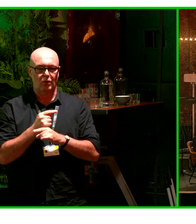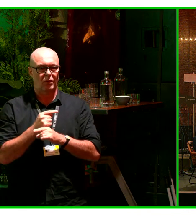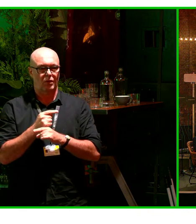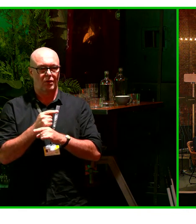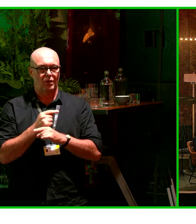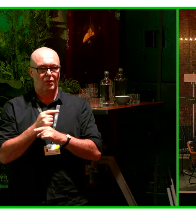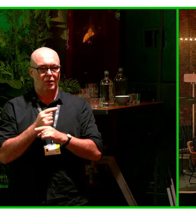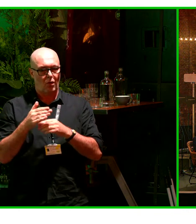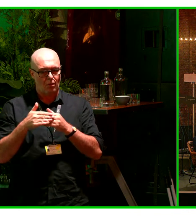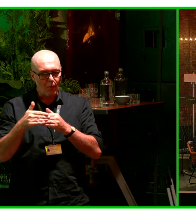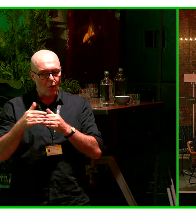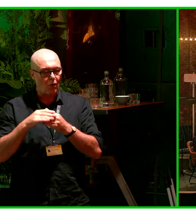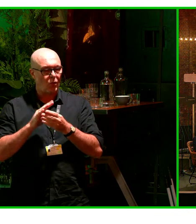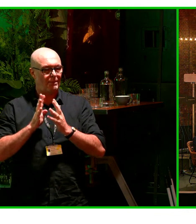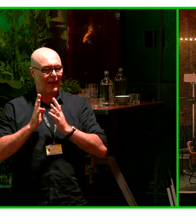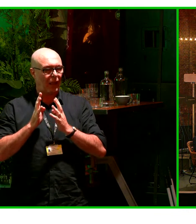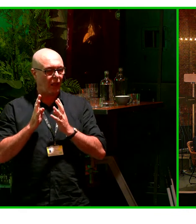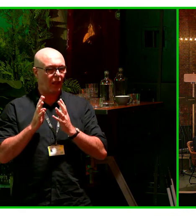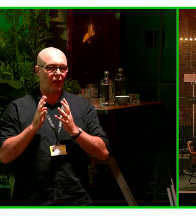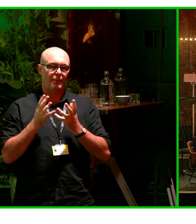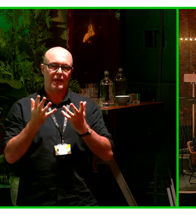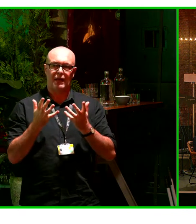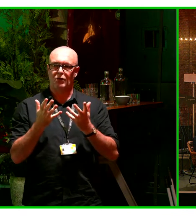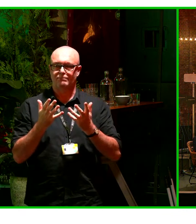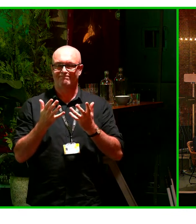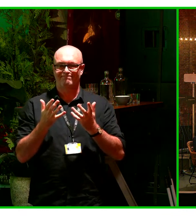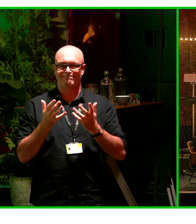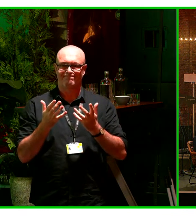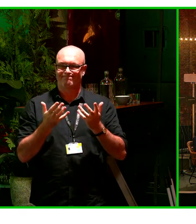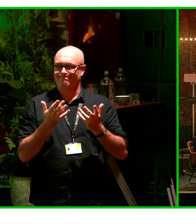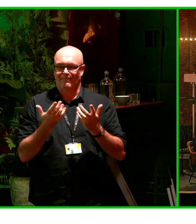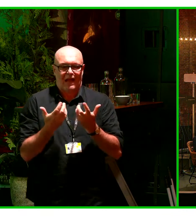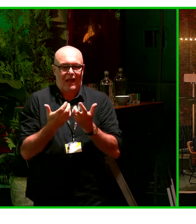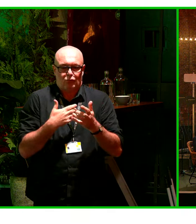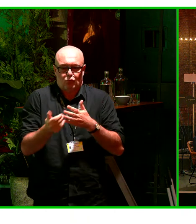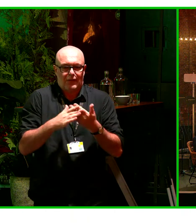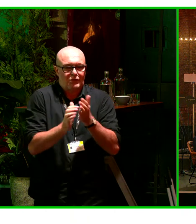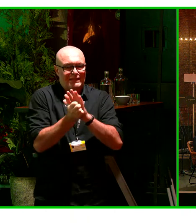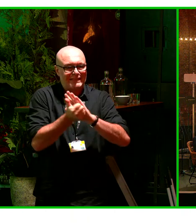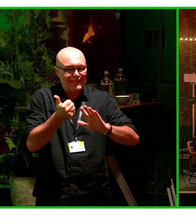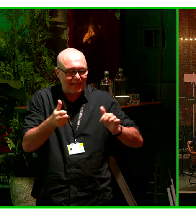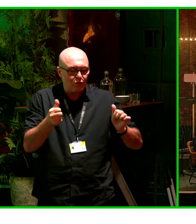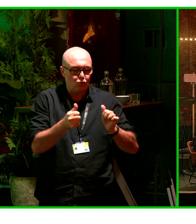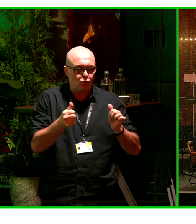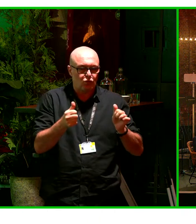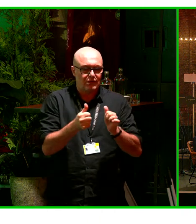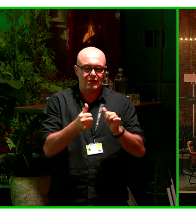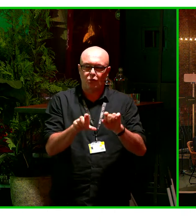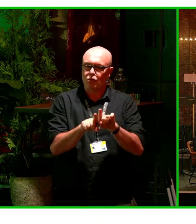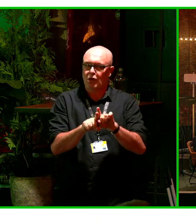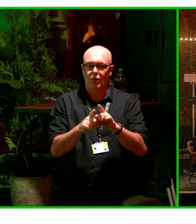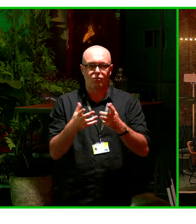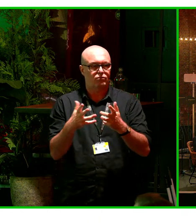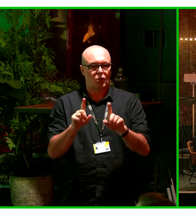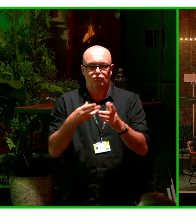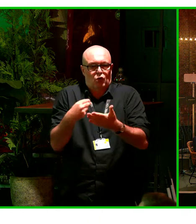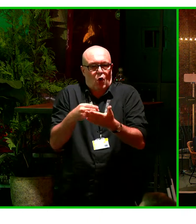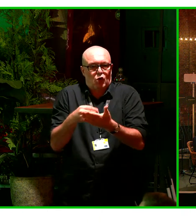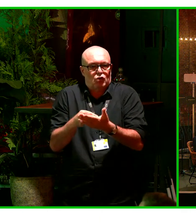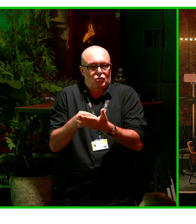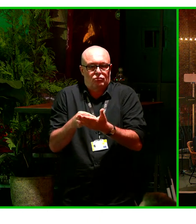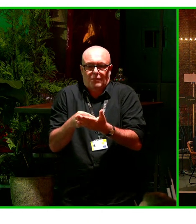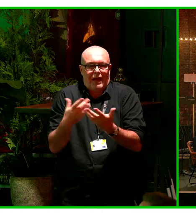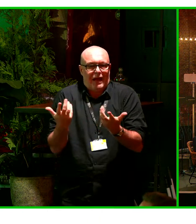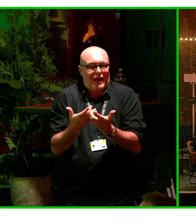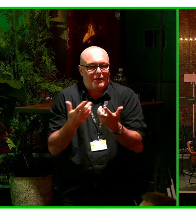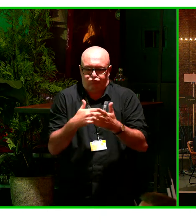there's going to be some great hurdles for us to overcome in terms of skill shortages throughout the industry, in terms of the cost to our customers.